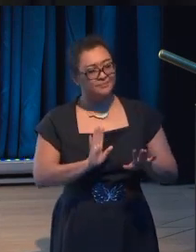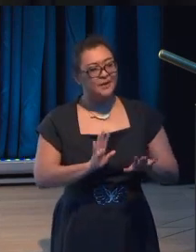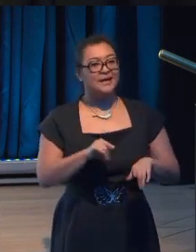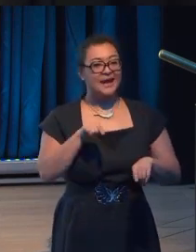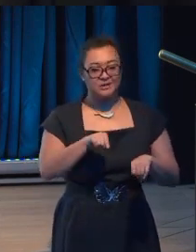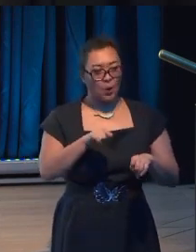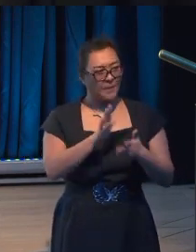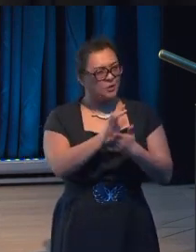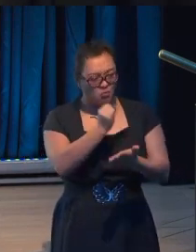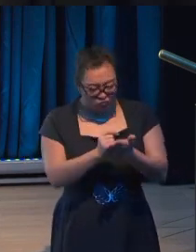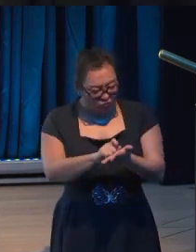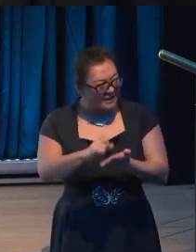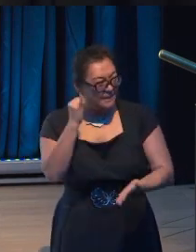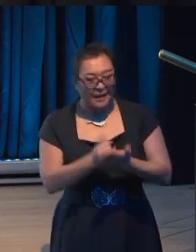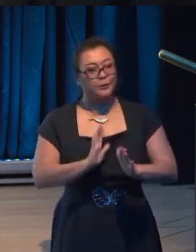picture, or the budget.